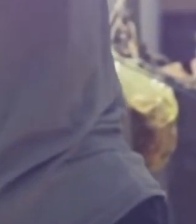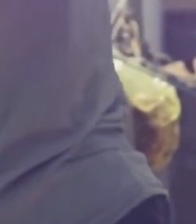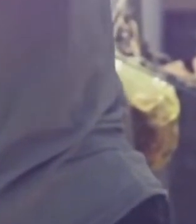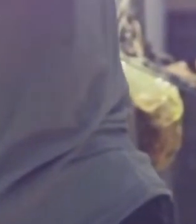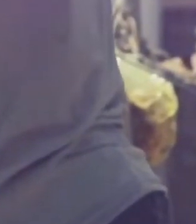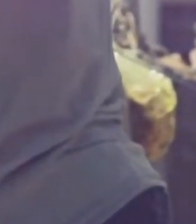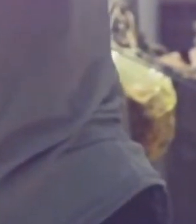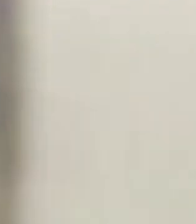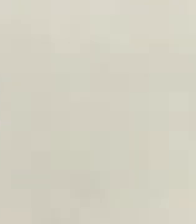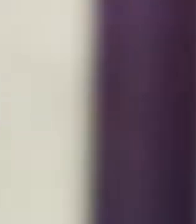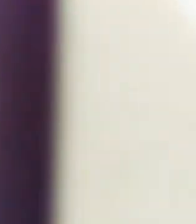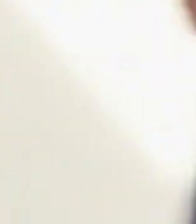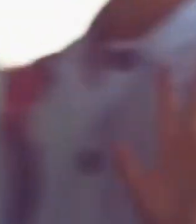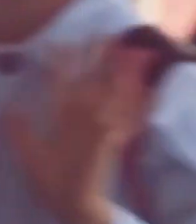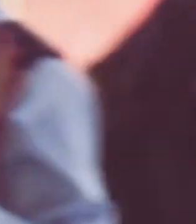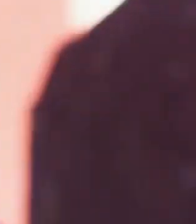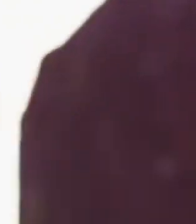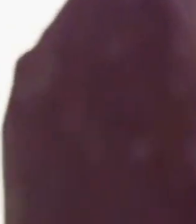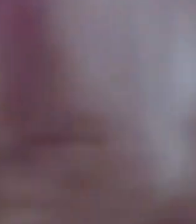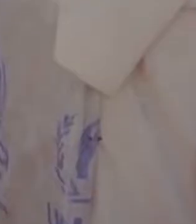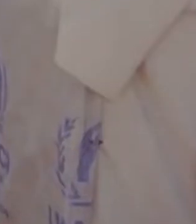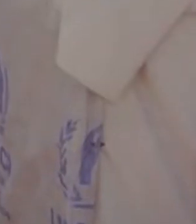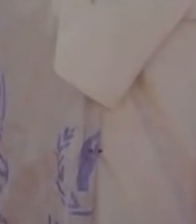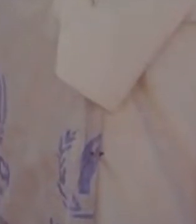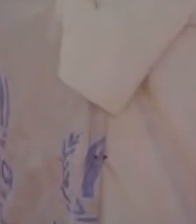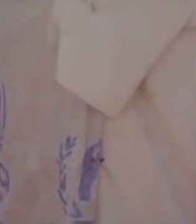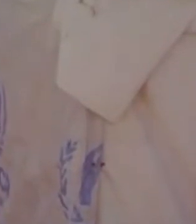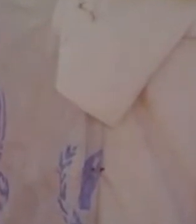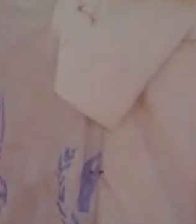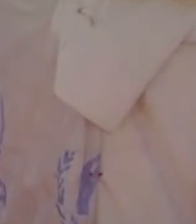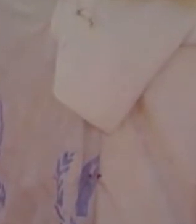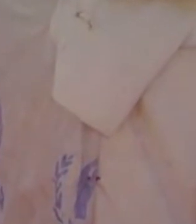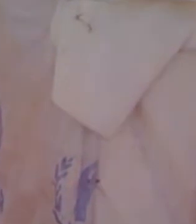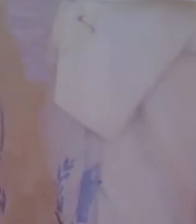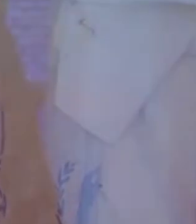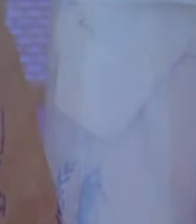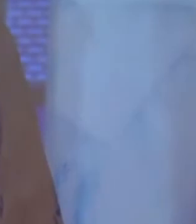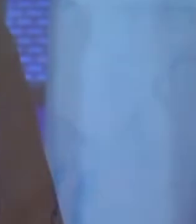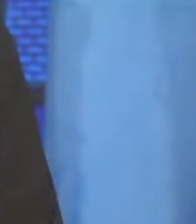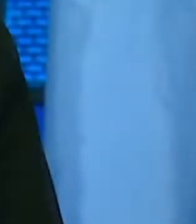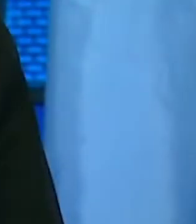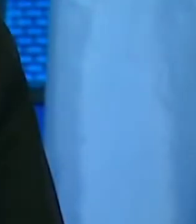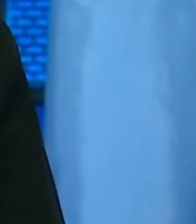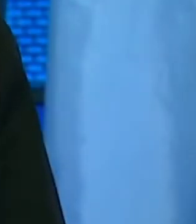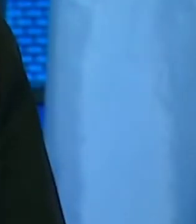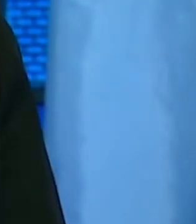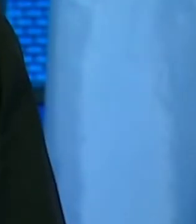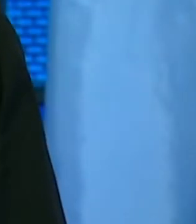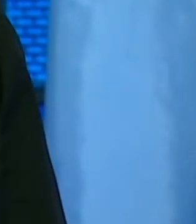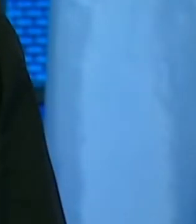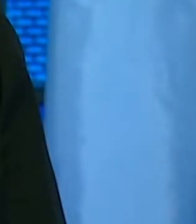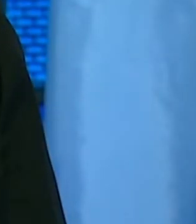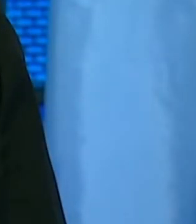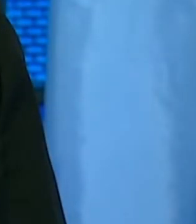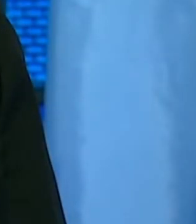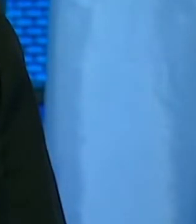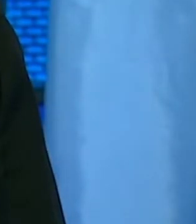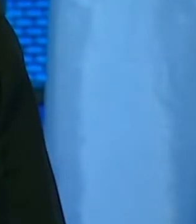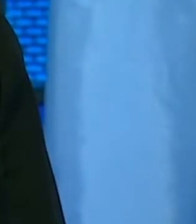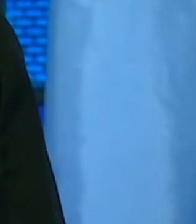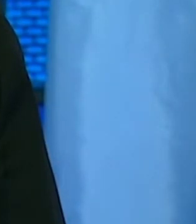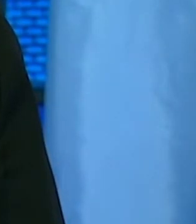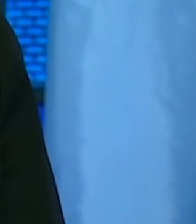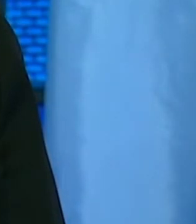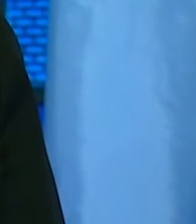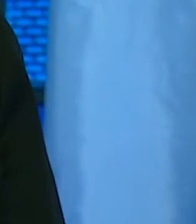persons, young women and girls, and others caught up in the conflict or disaster have grown more acute. A generation's very